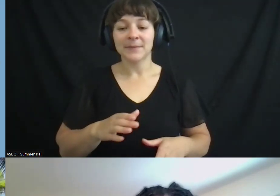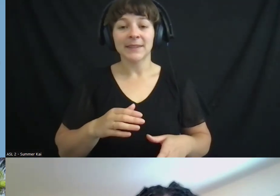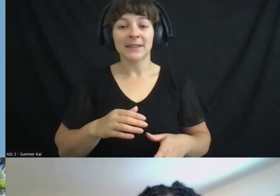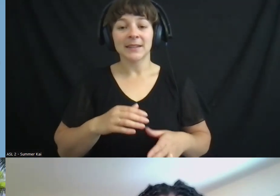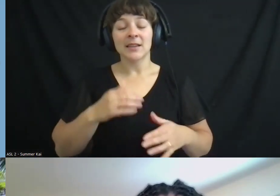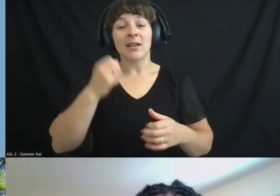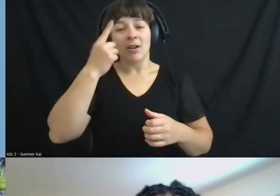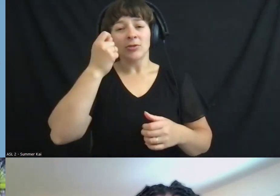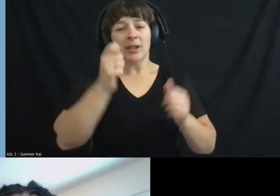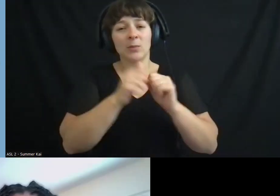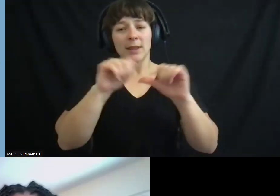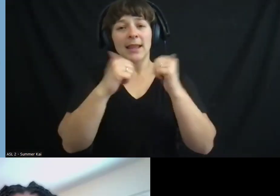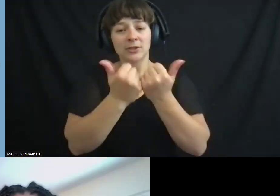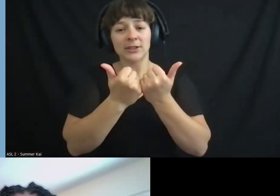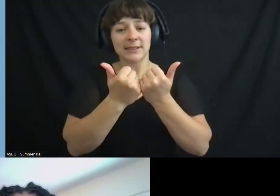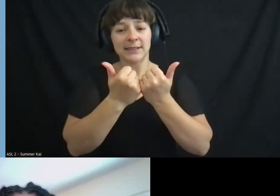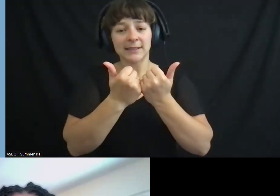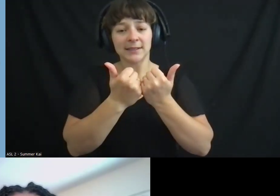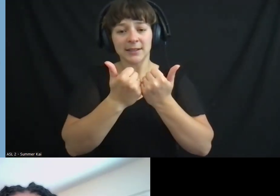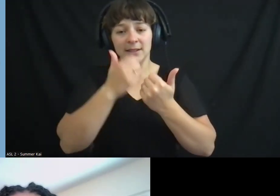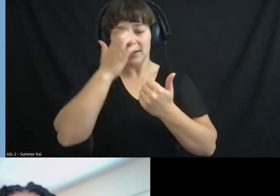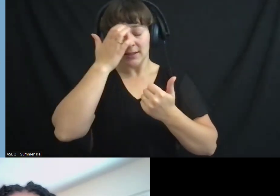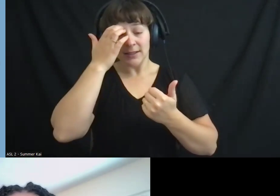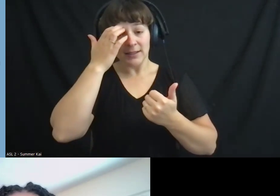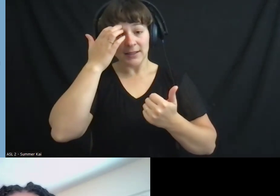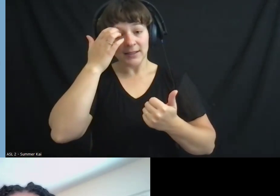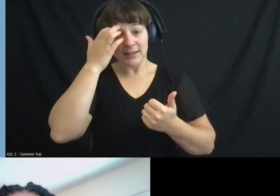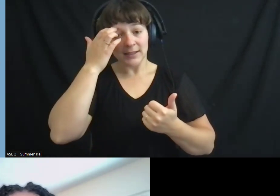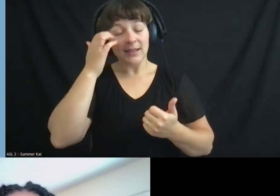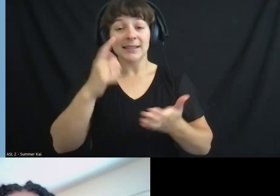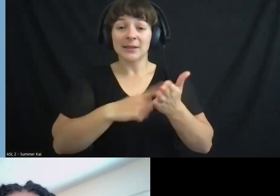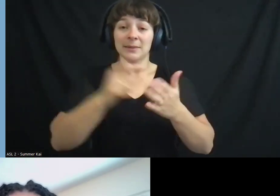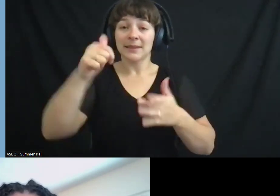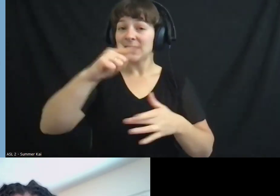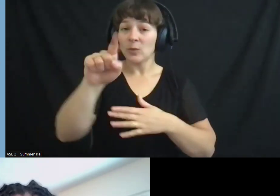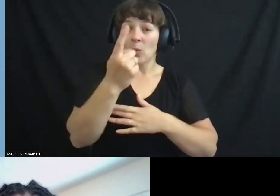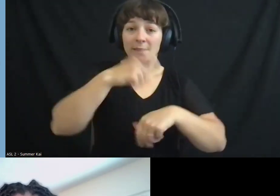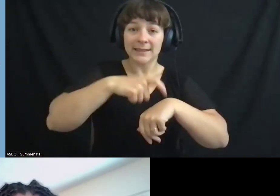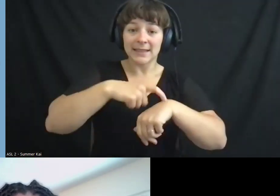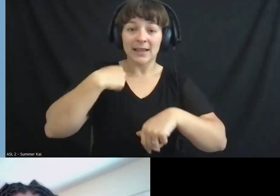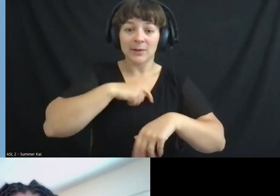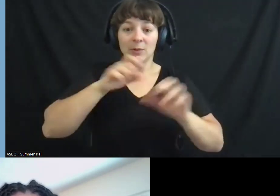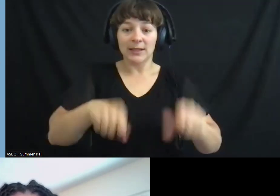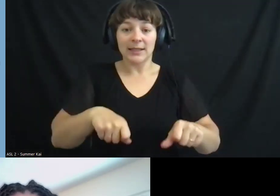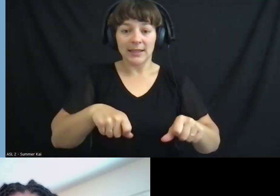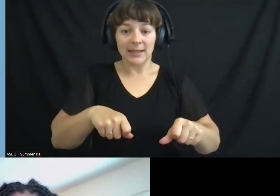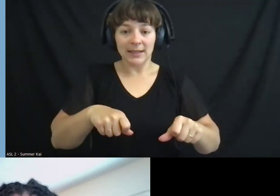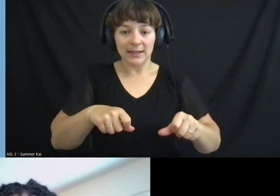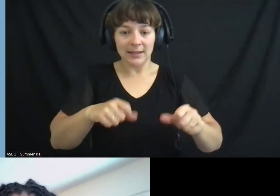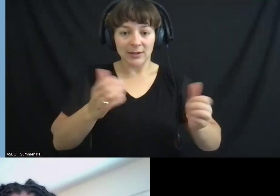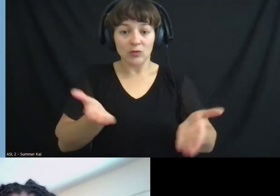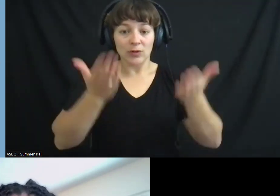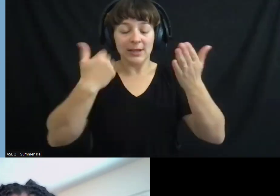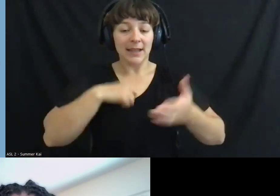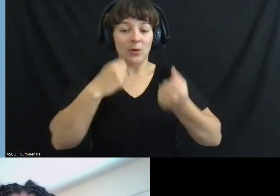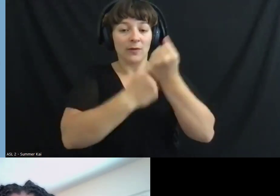please understand that a lot of time, this is the only time we can raise our voice in regards to what matters to